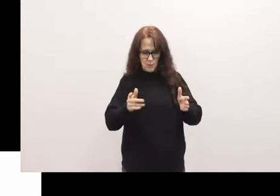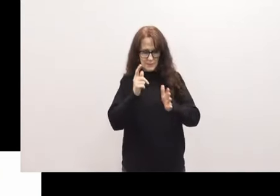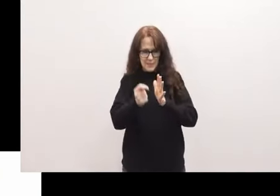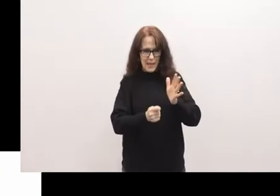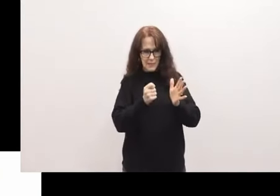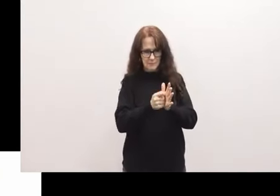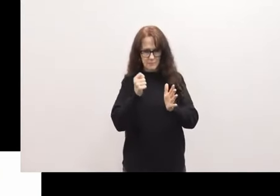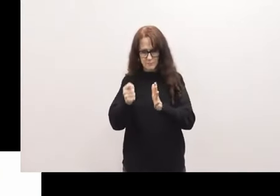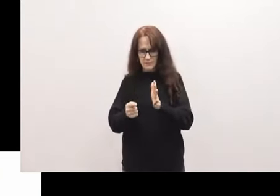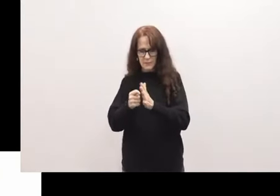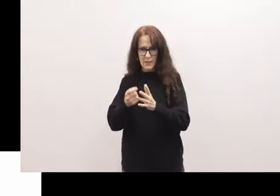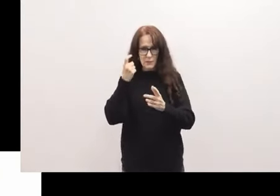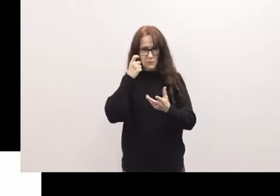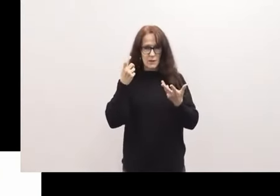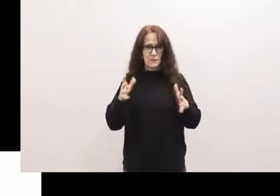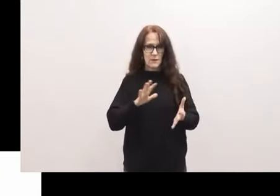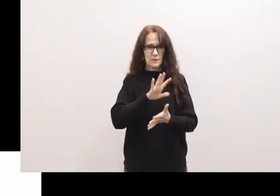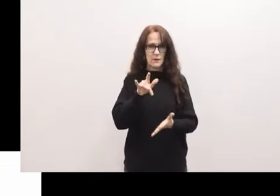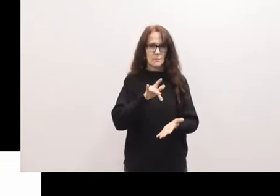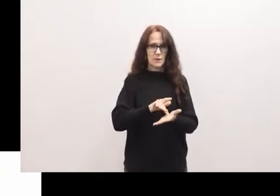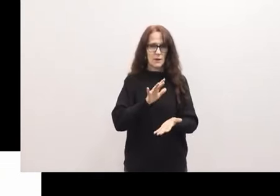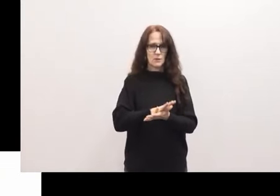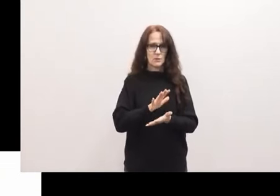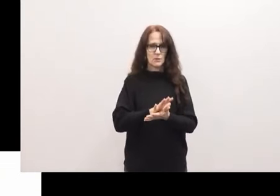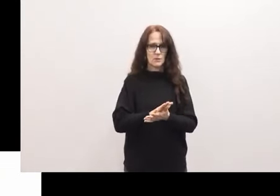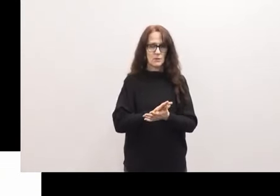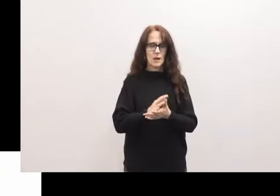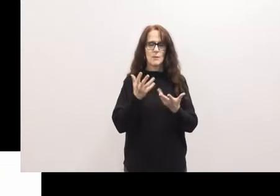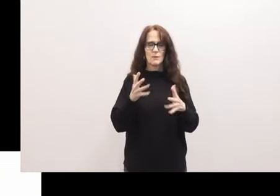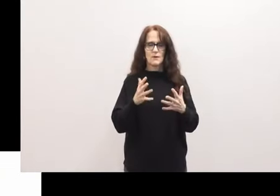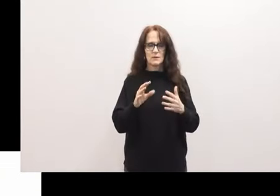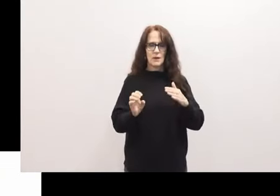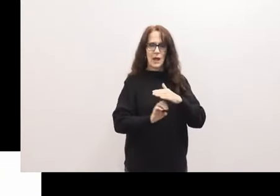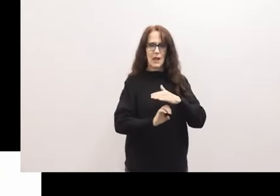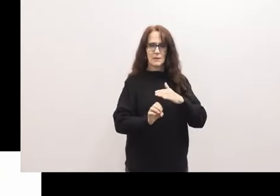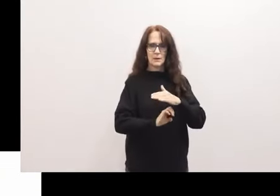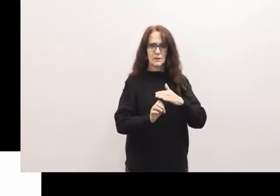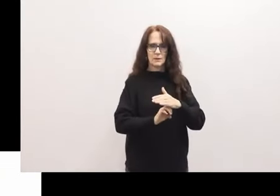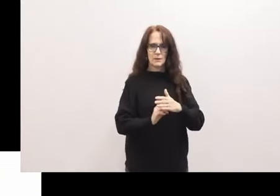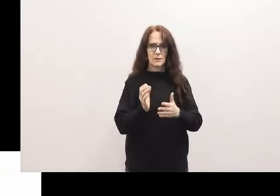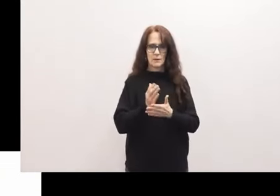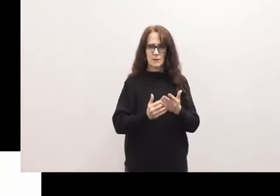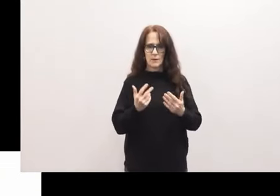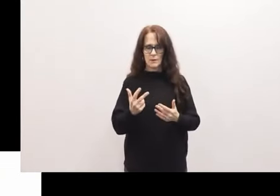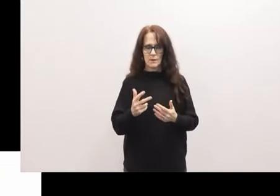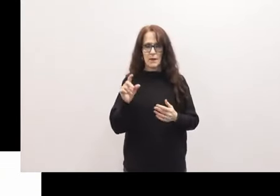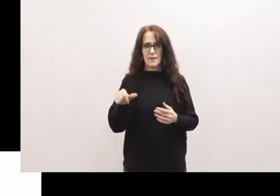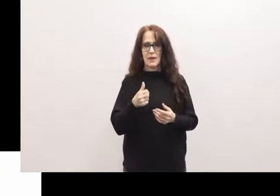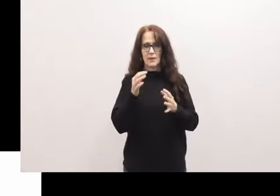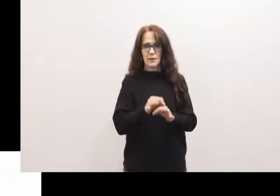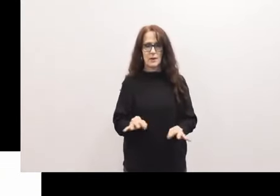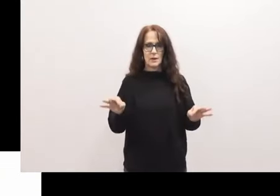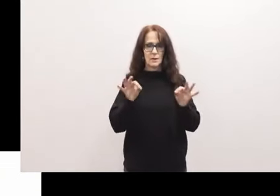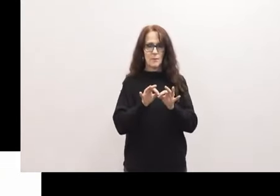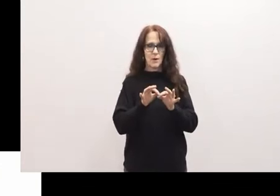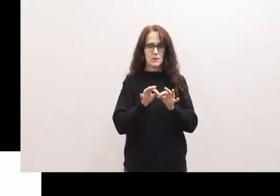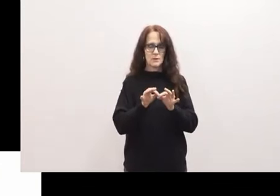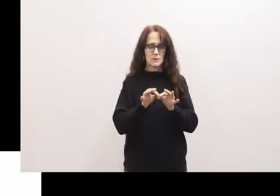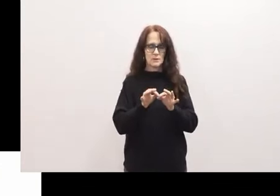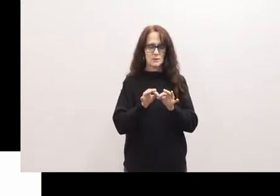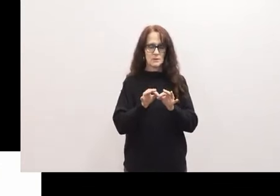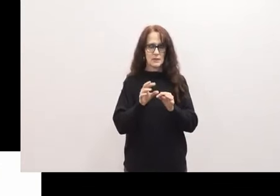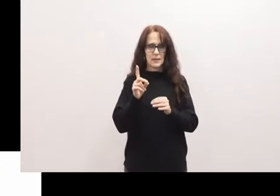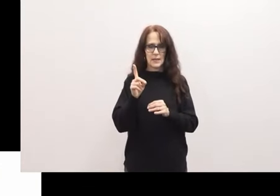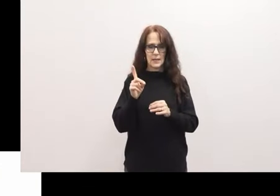completed administering middle school, and we're wrapping up our elementary diagnostic 3. The other important detail about